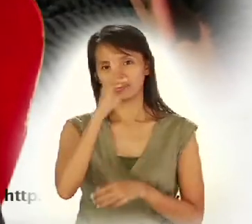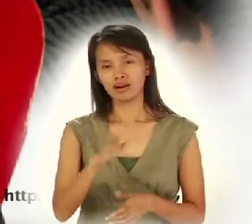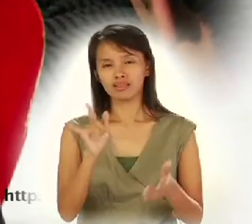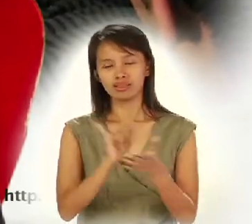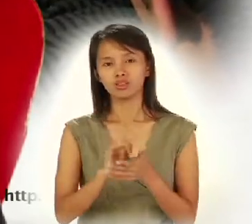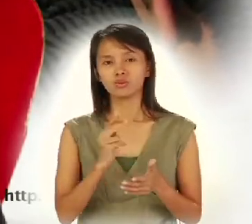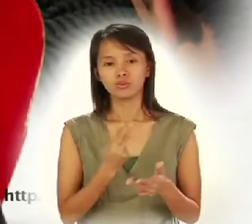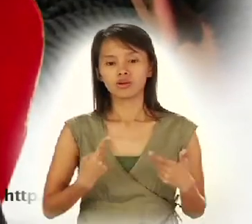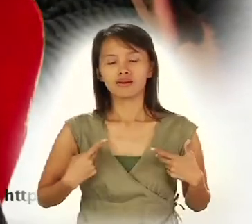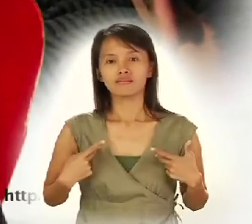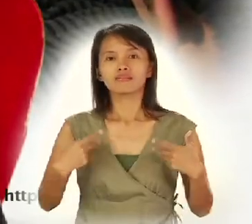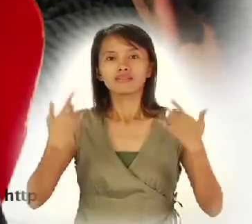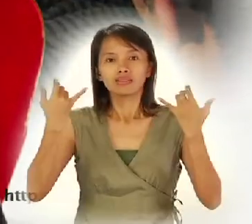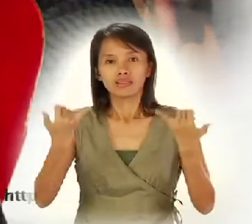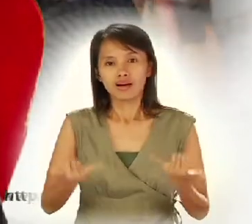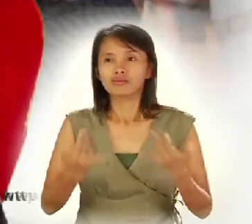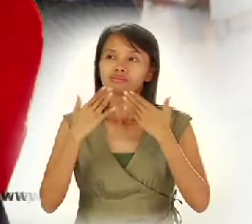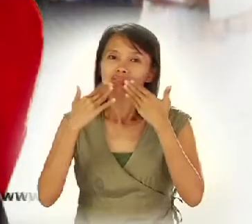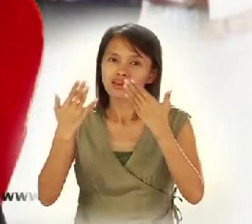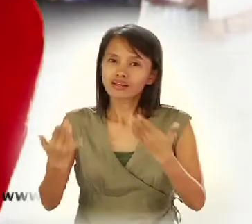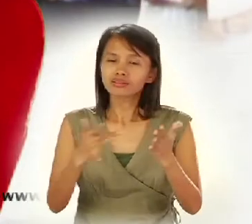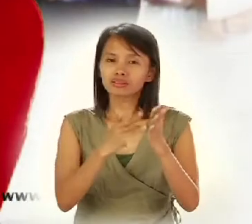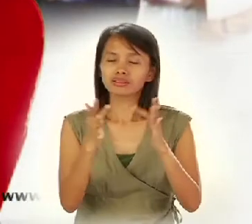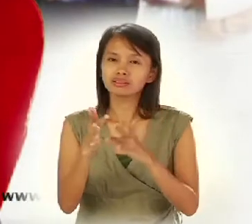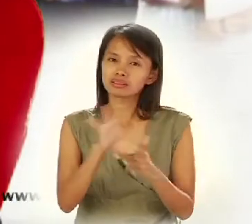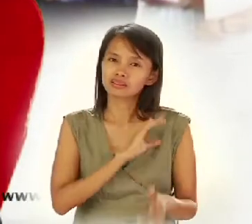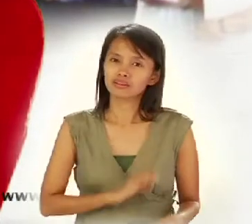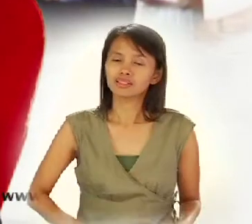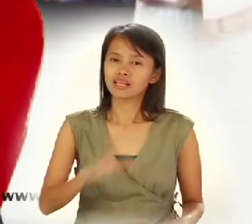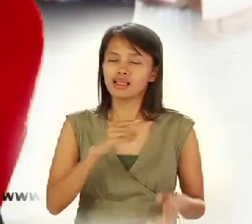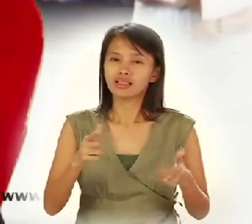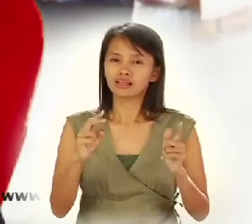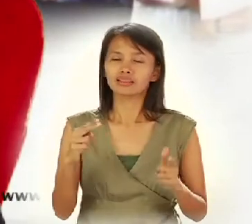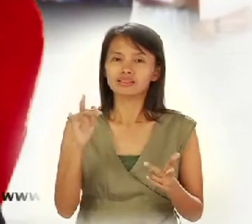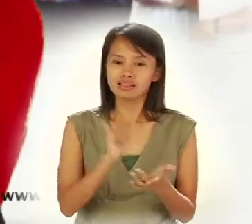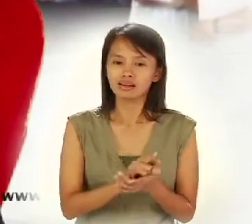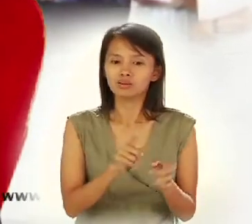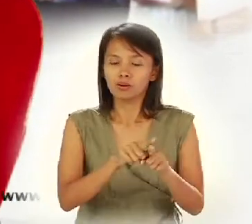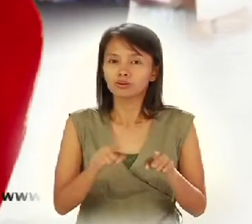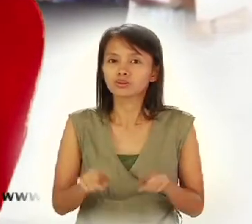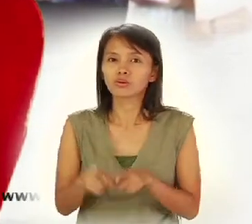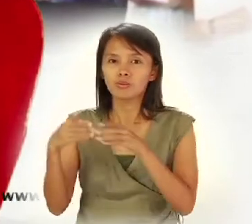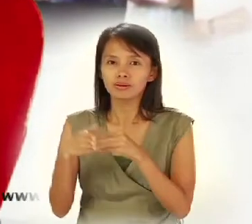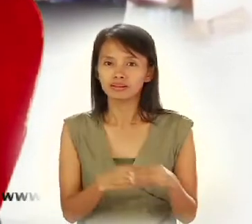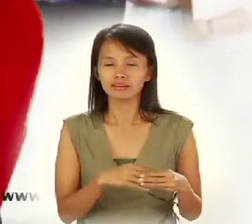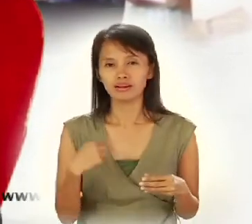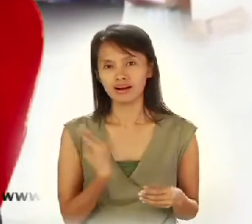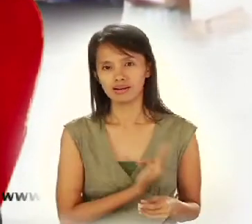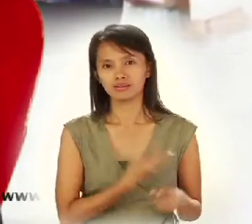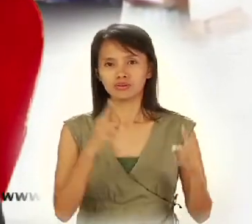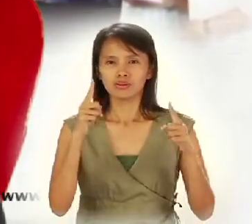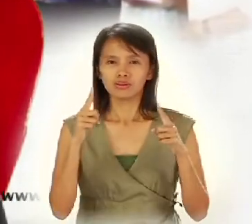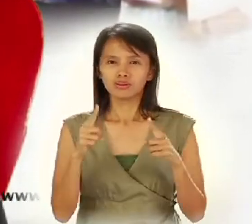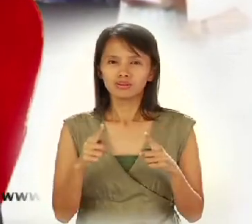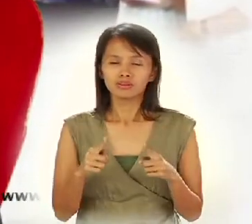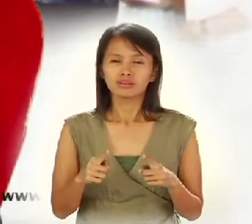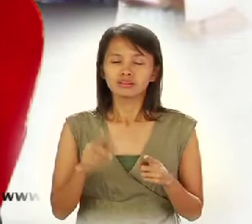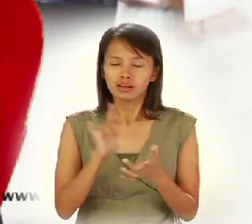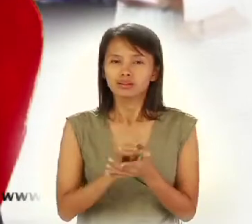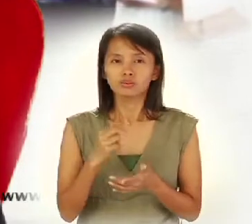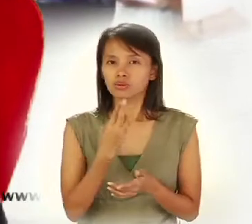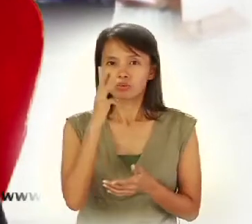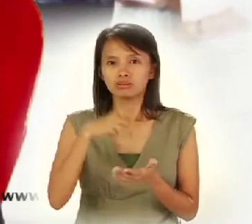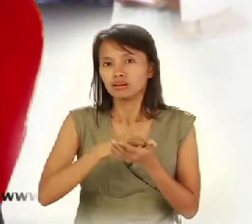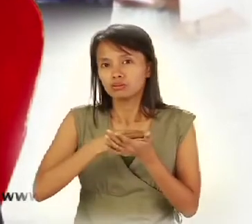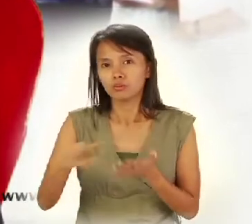now, thanks to Jesus Christ. And let that also lead us to a resolve that we will